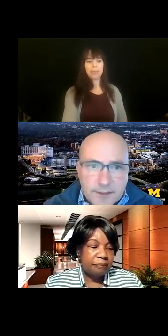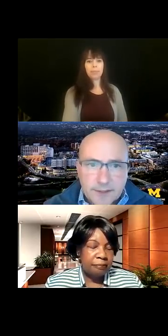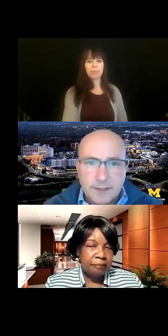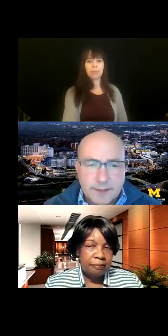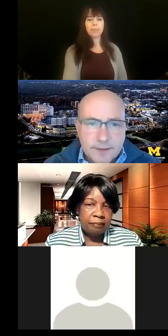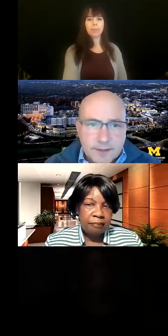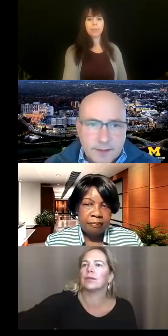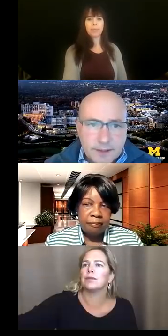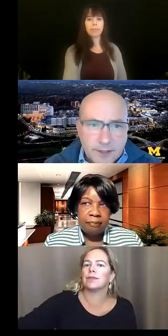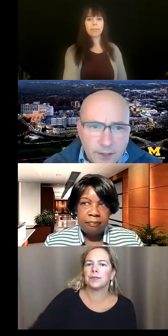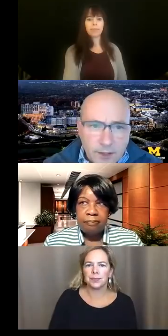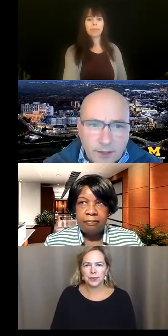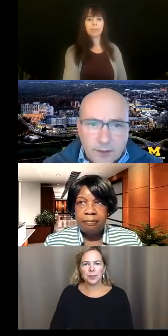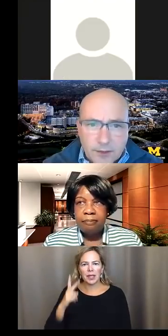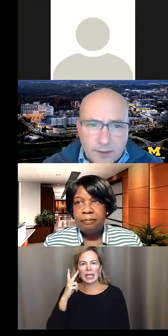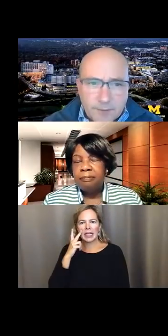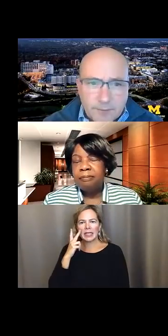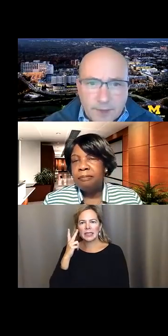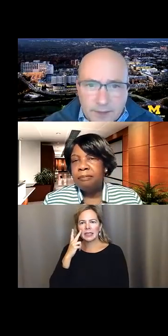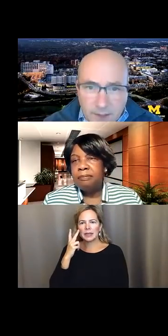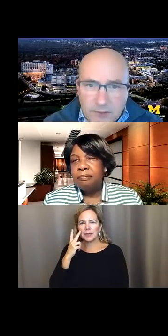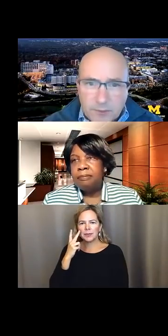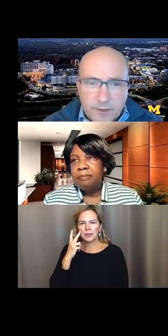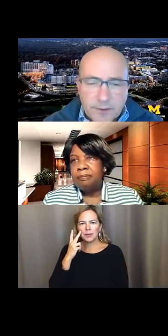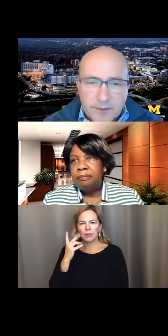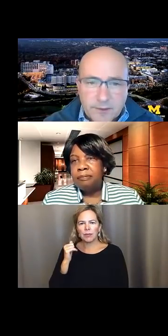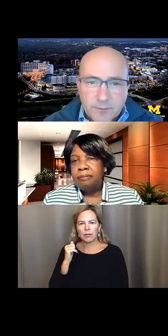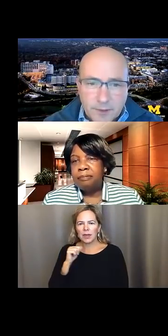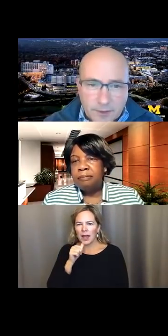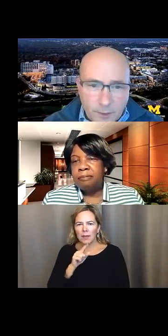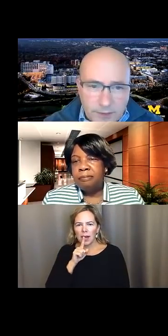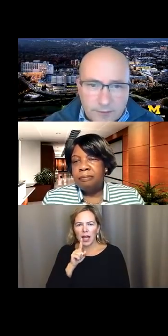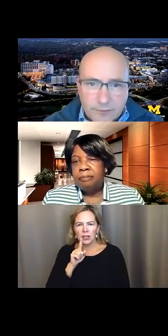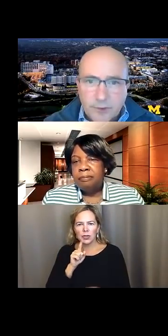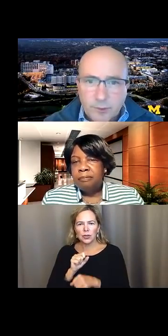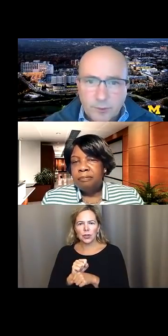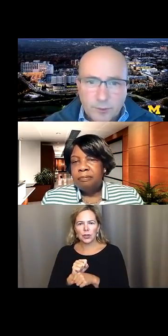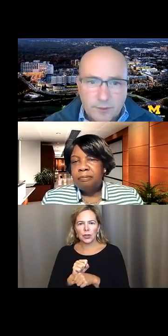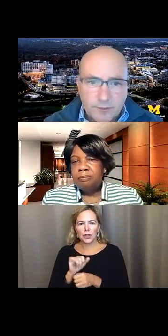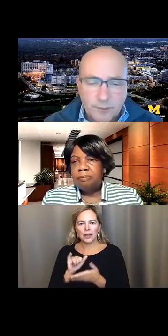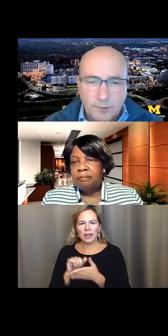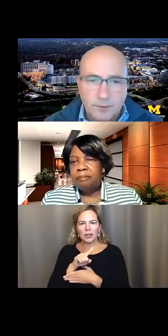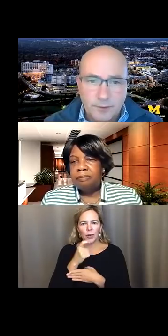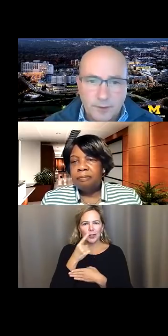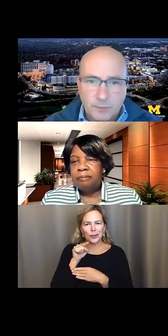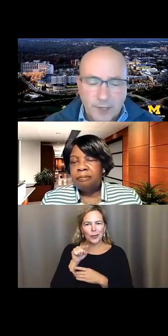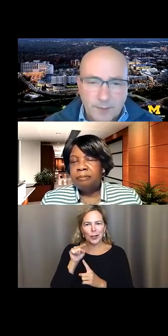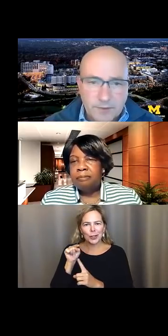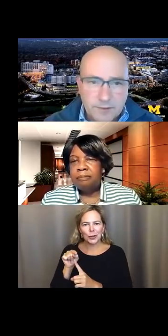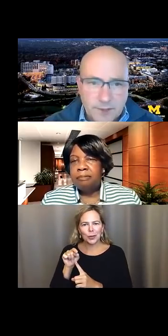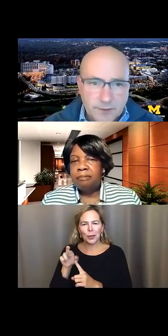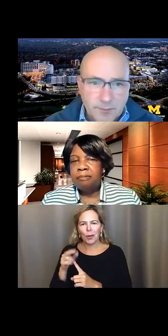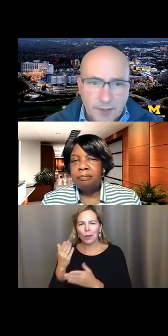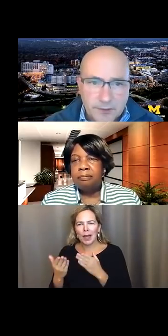Let's see, in addition, Dee, actually, I'm not sure whether this is a question for you or for